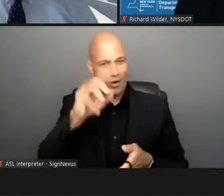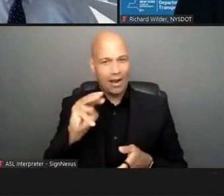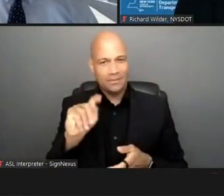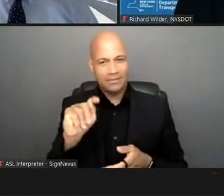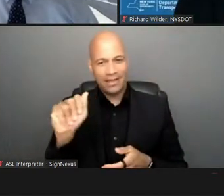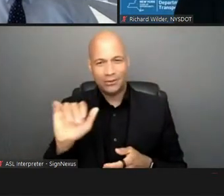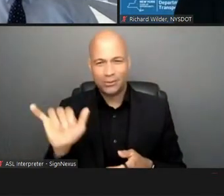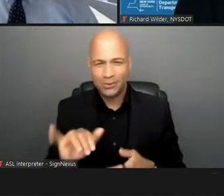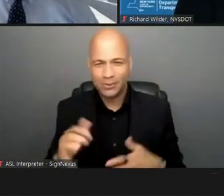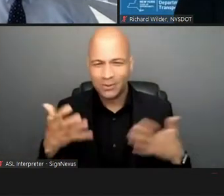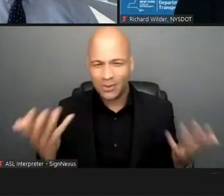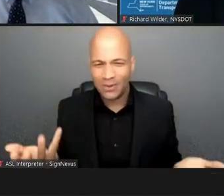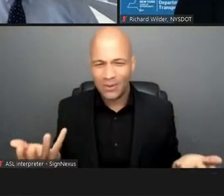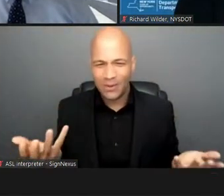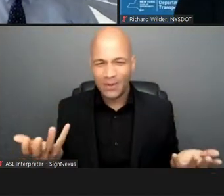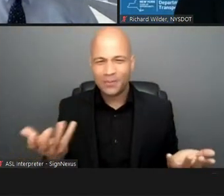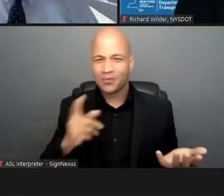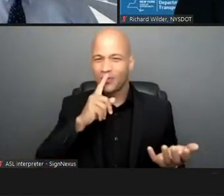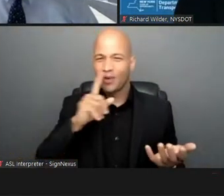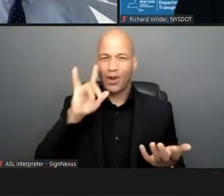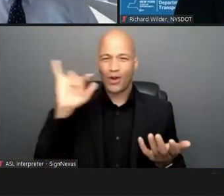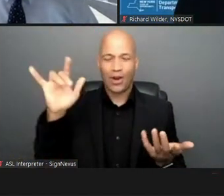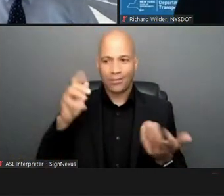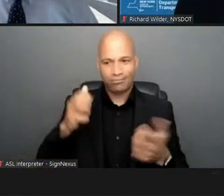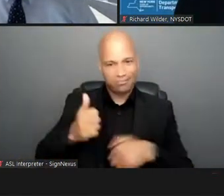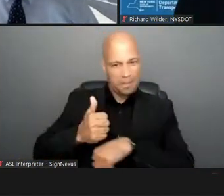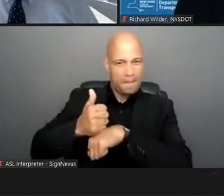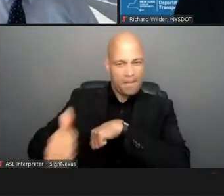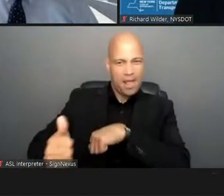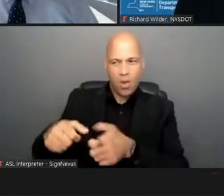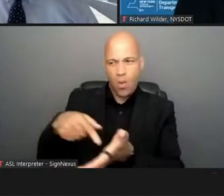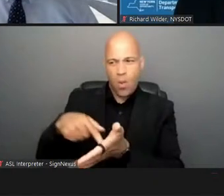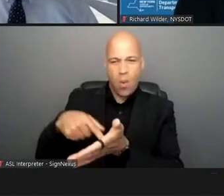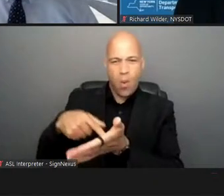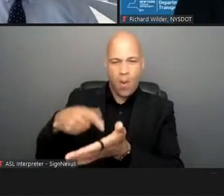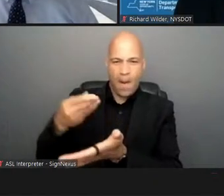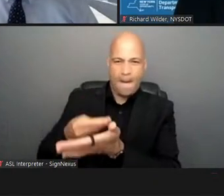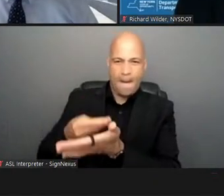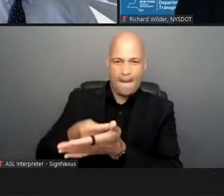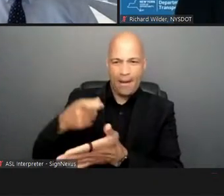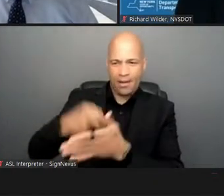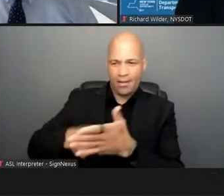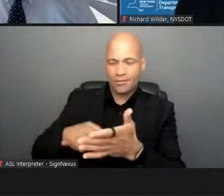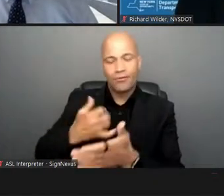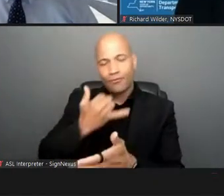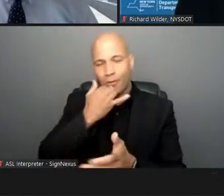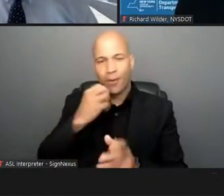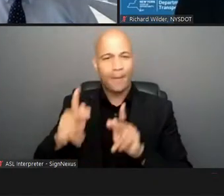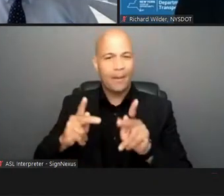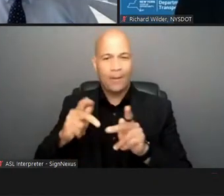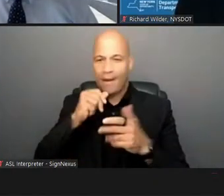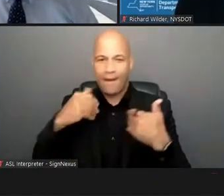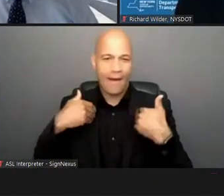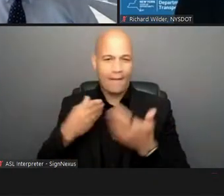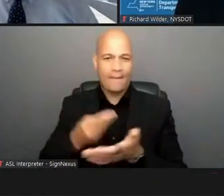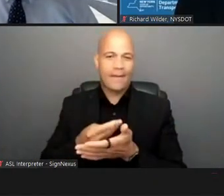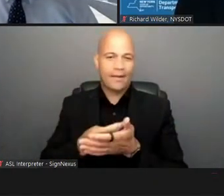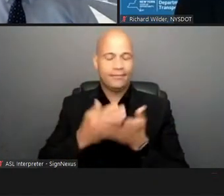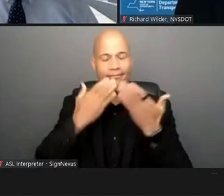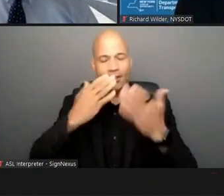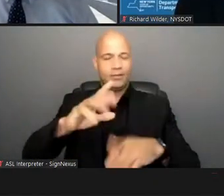ultimately this is about blaming the wrong people and holding people to account who don't have the money thank you for your